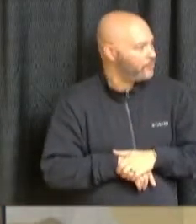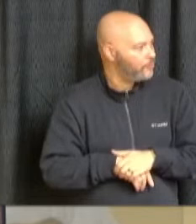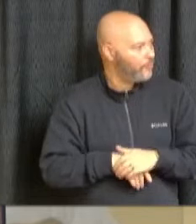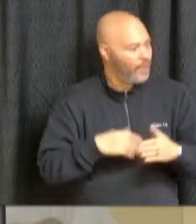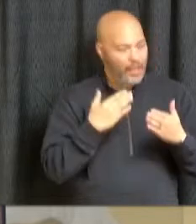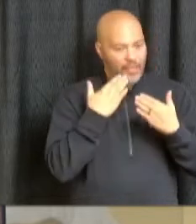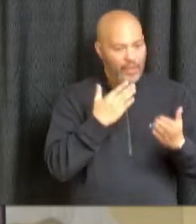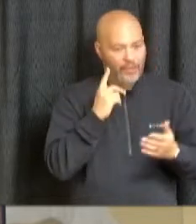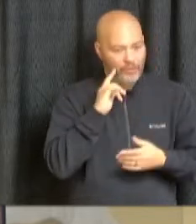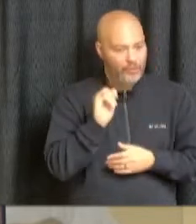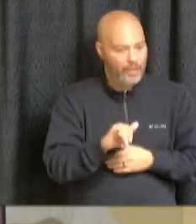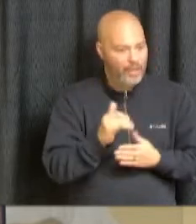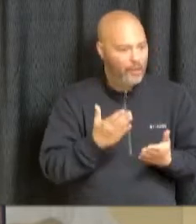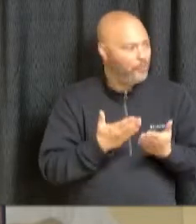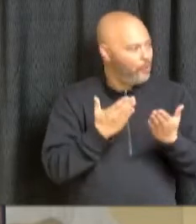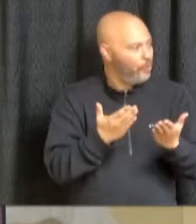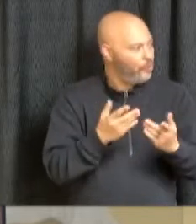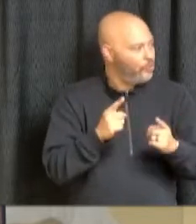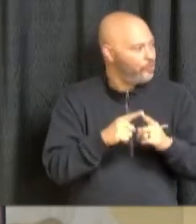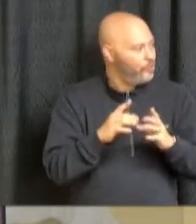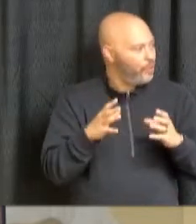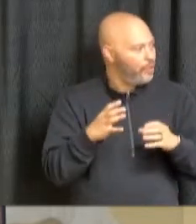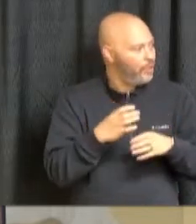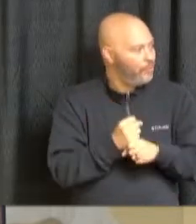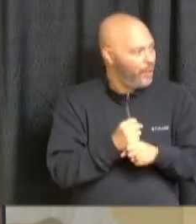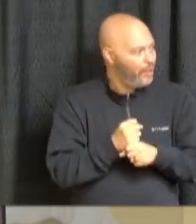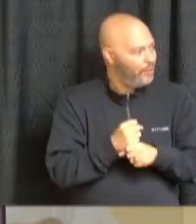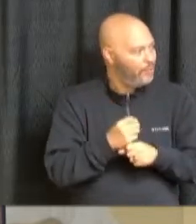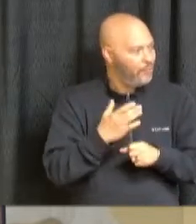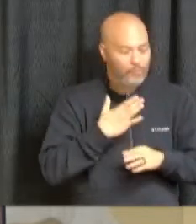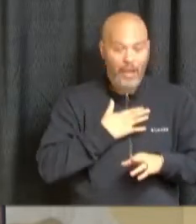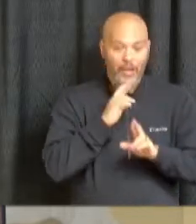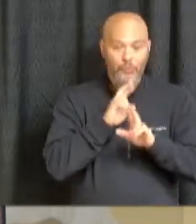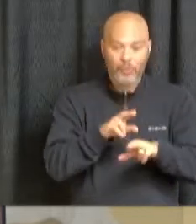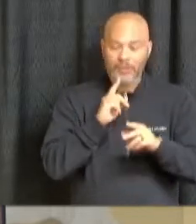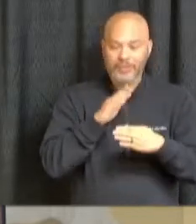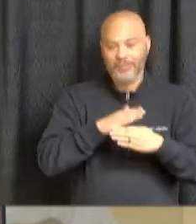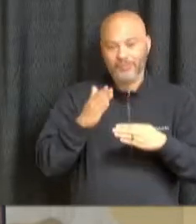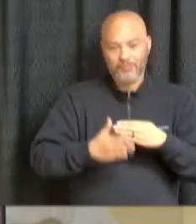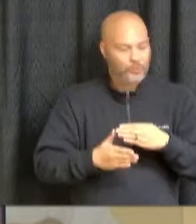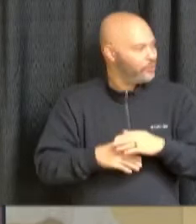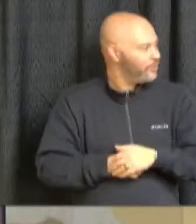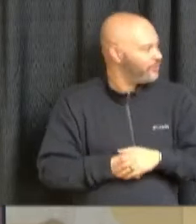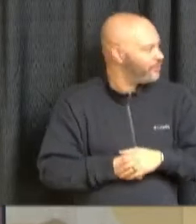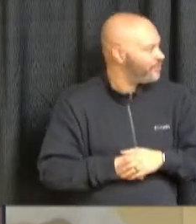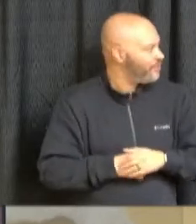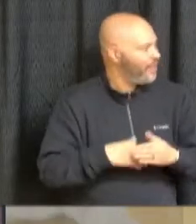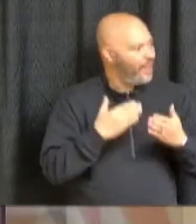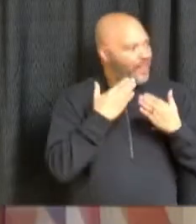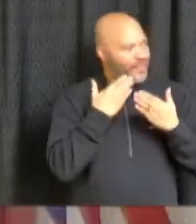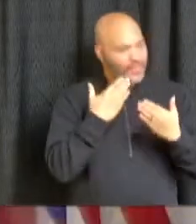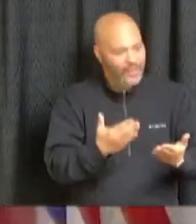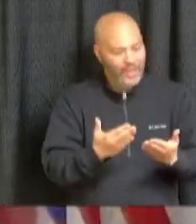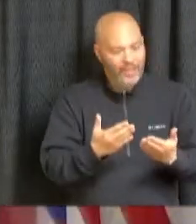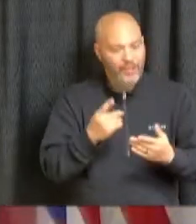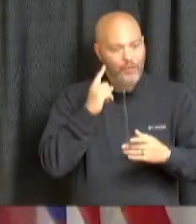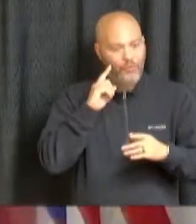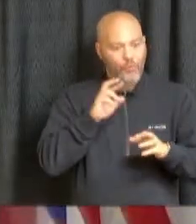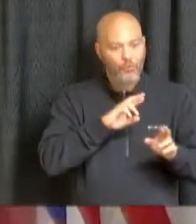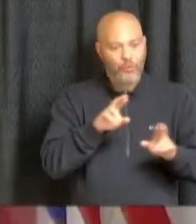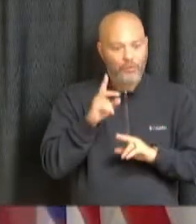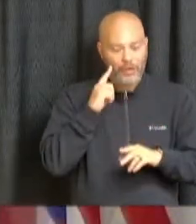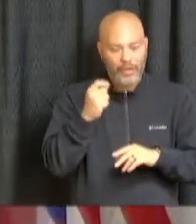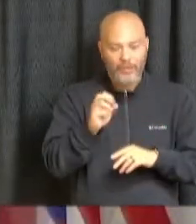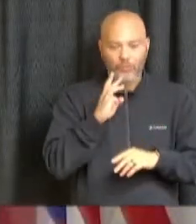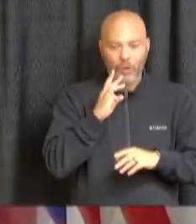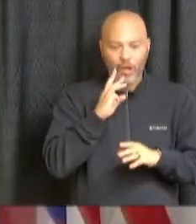Thanks to that motion to combine them all, my report is concluded. Okay, thank you. We're now ready for the Gas